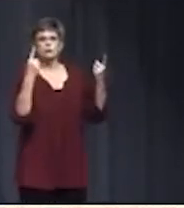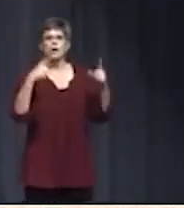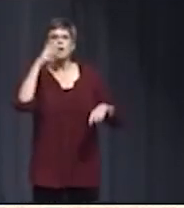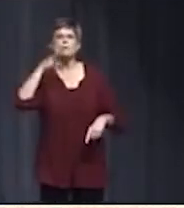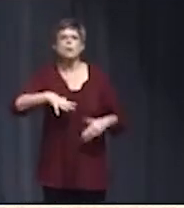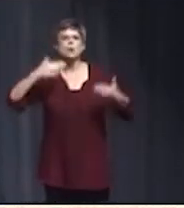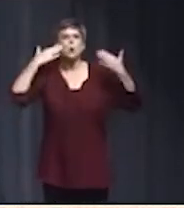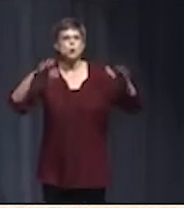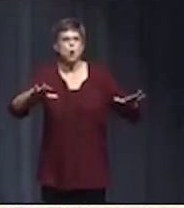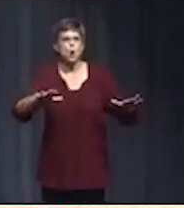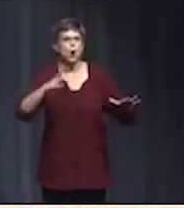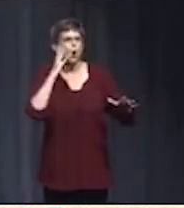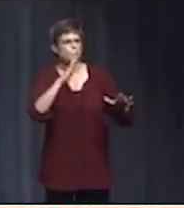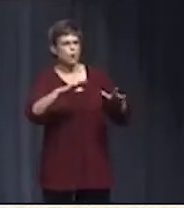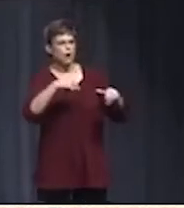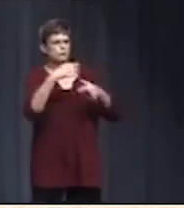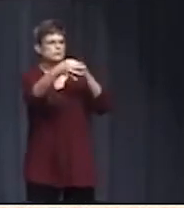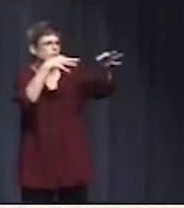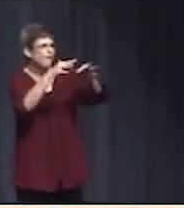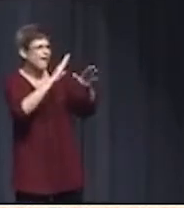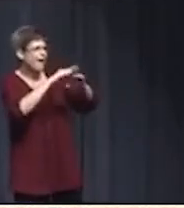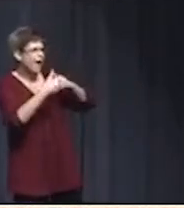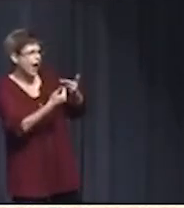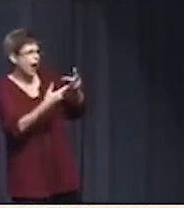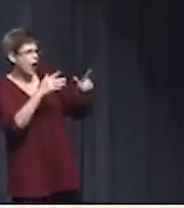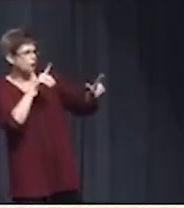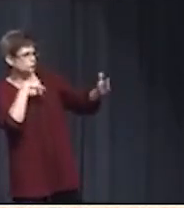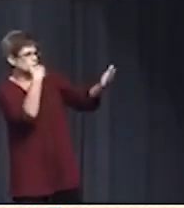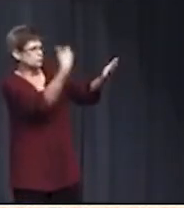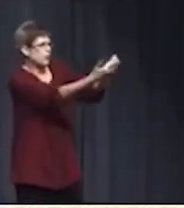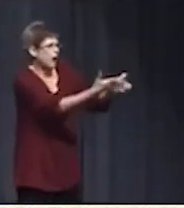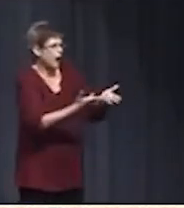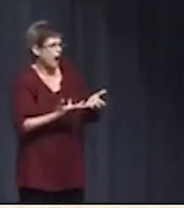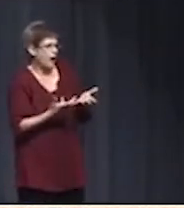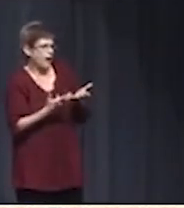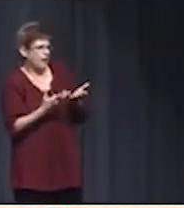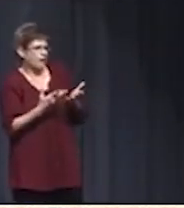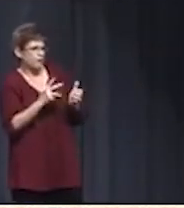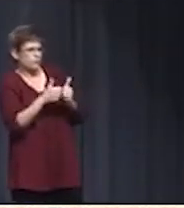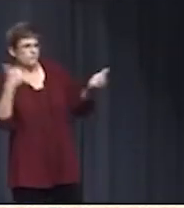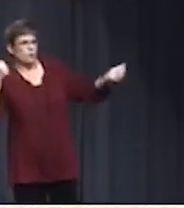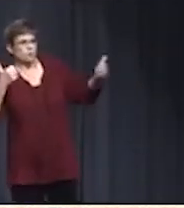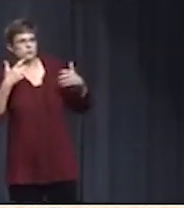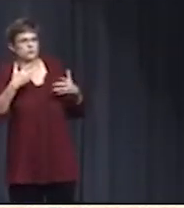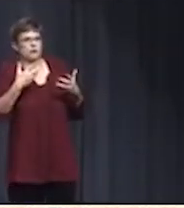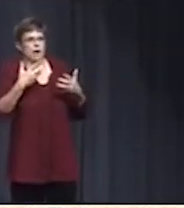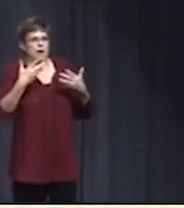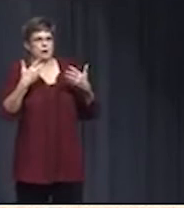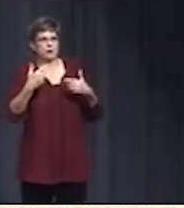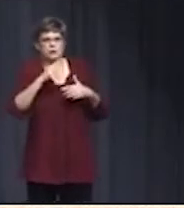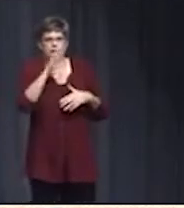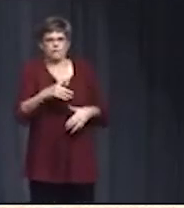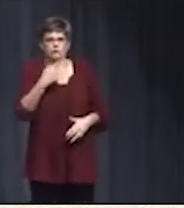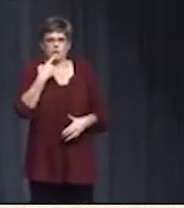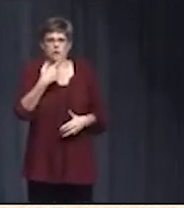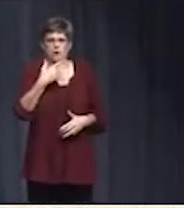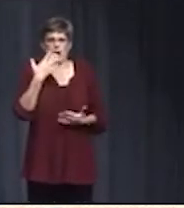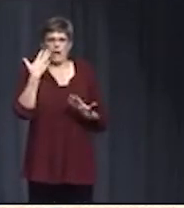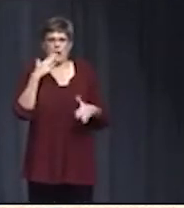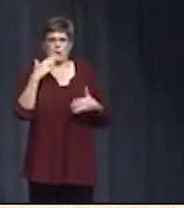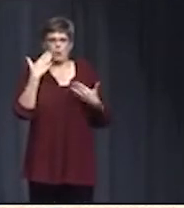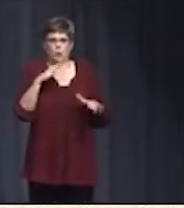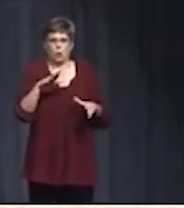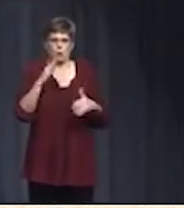give directions on how to get to it and do everything we can to avoid saying, "I don't know what it's named, but that's what I'm looking for." That's what we're doing. We're